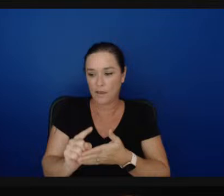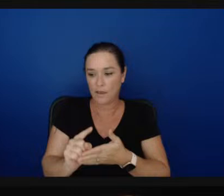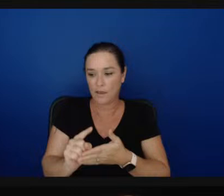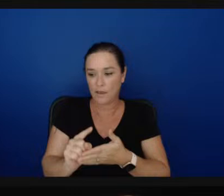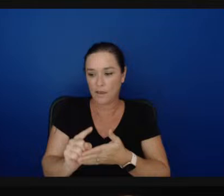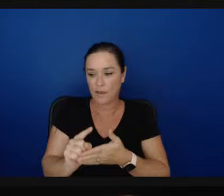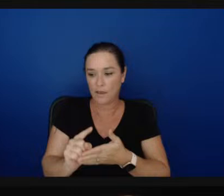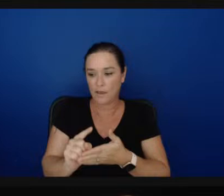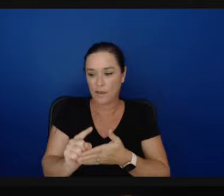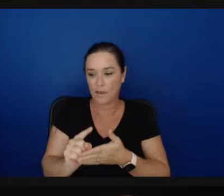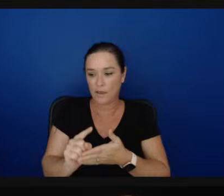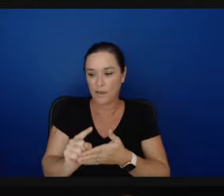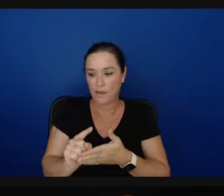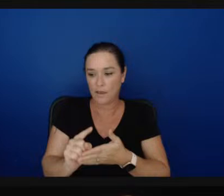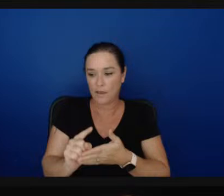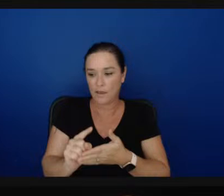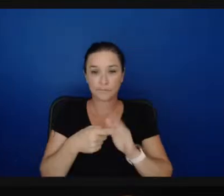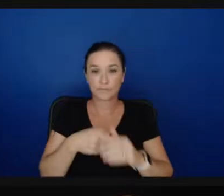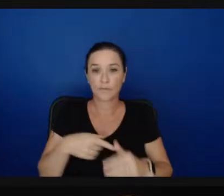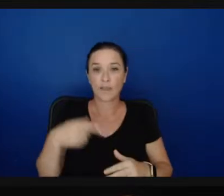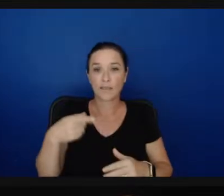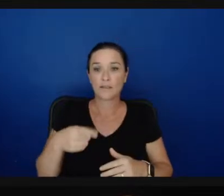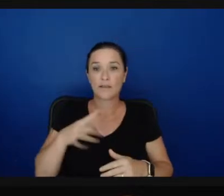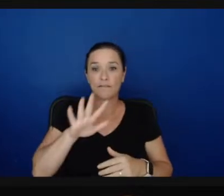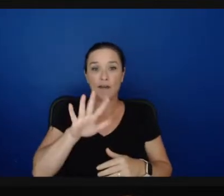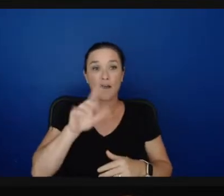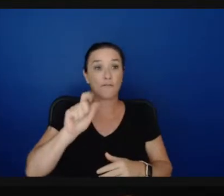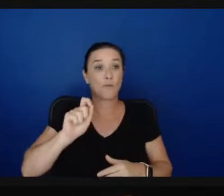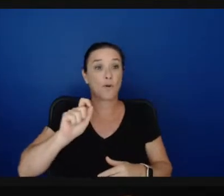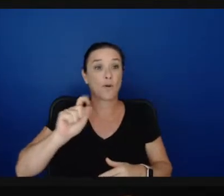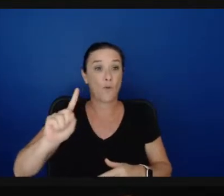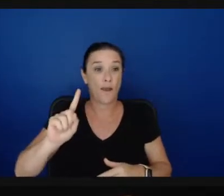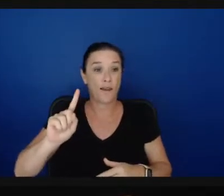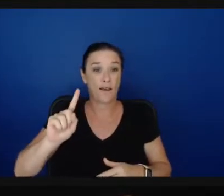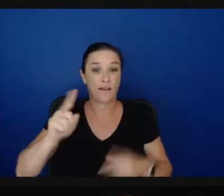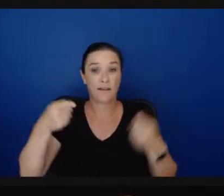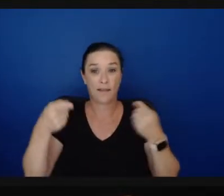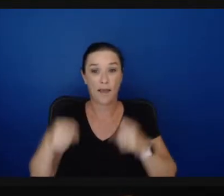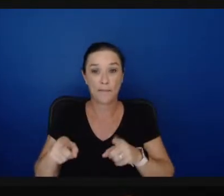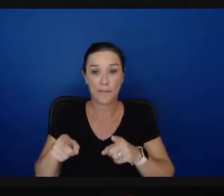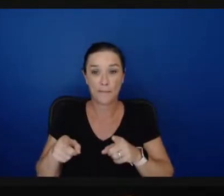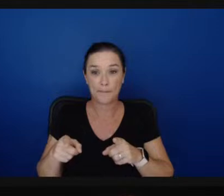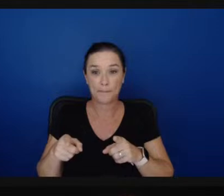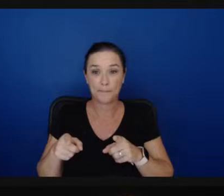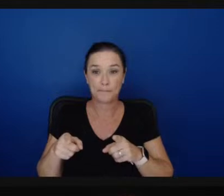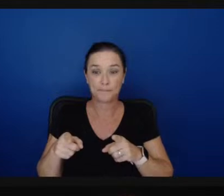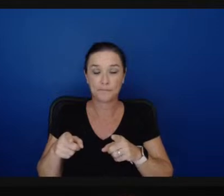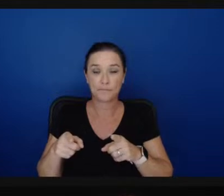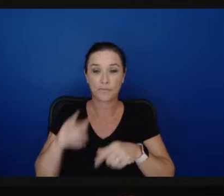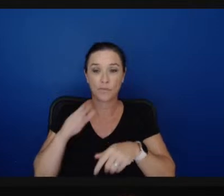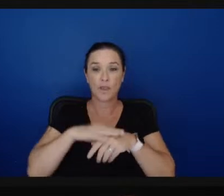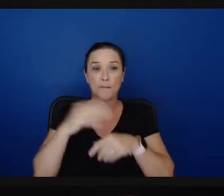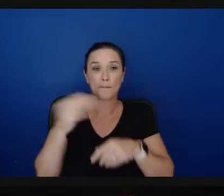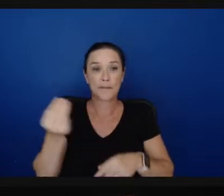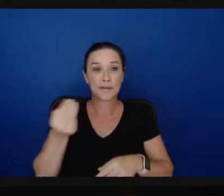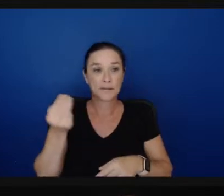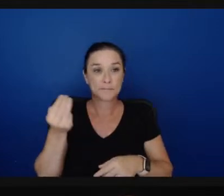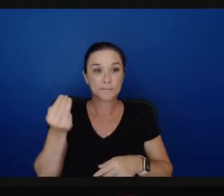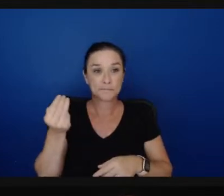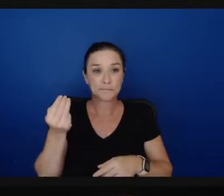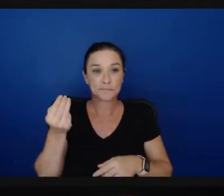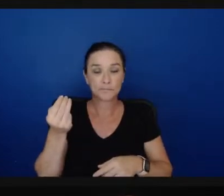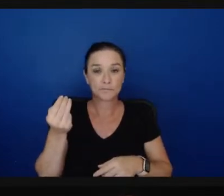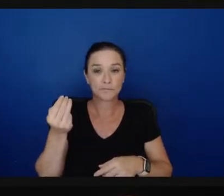example, this magnitude 5.1 that occurred on Monday down